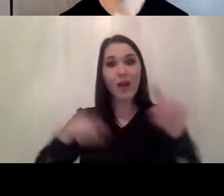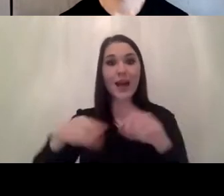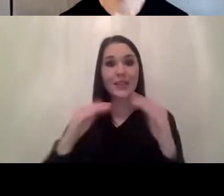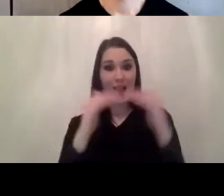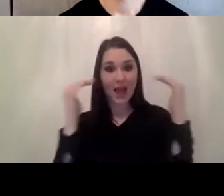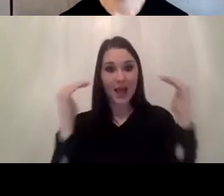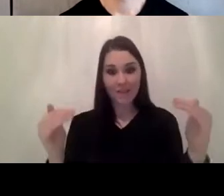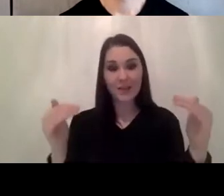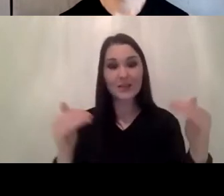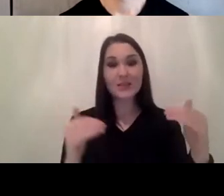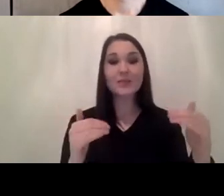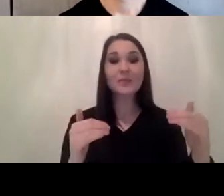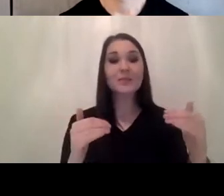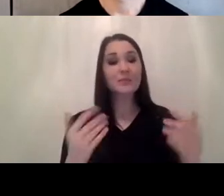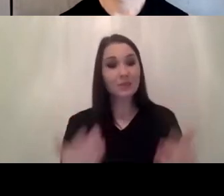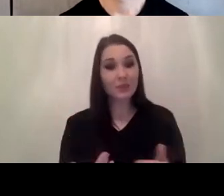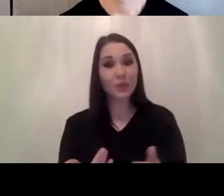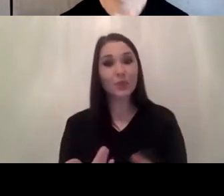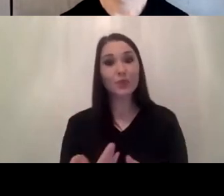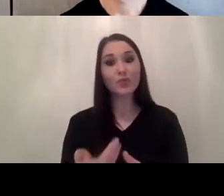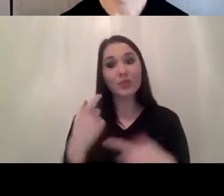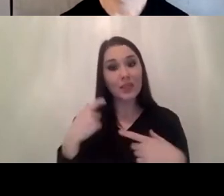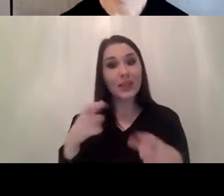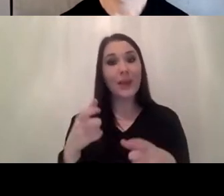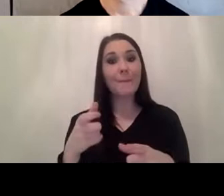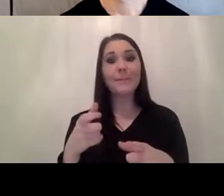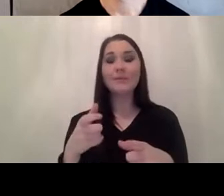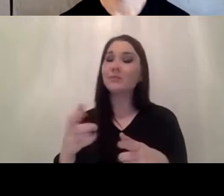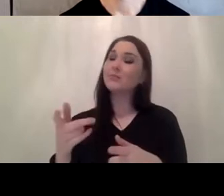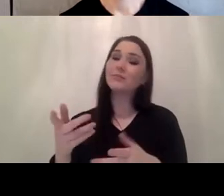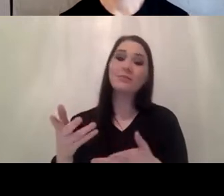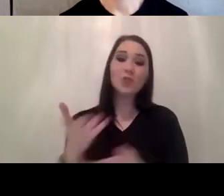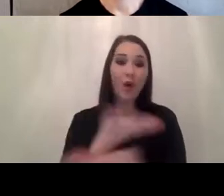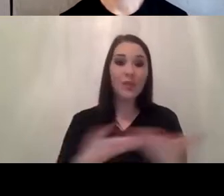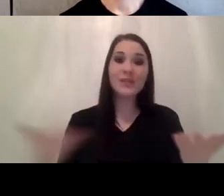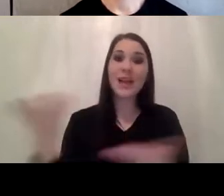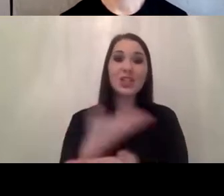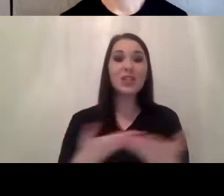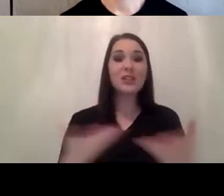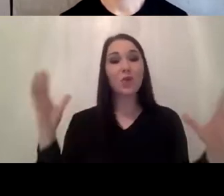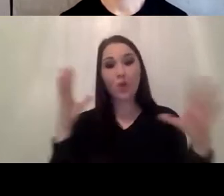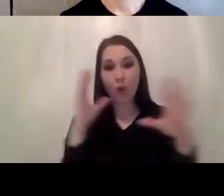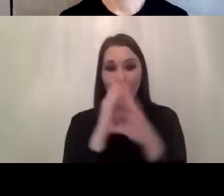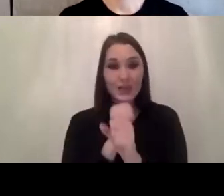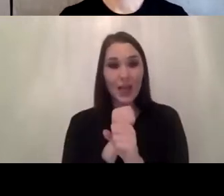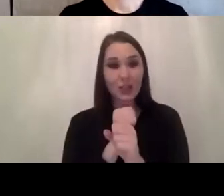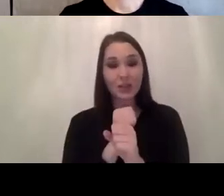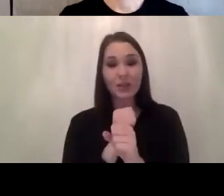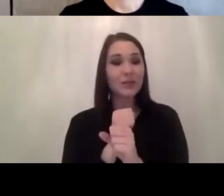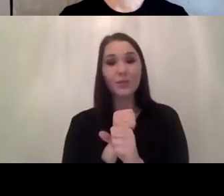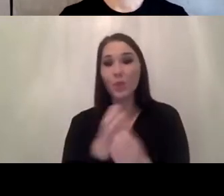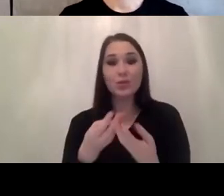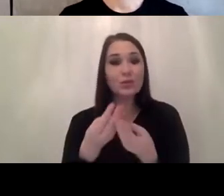business who will keep the conversation completely confidential. They're not going to try and solve that